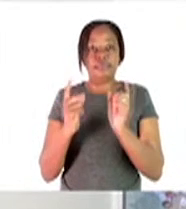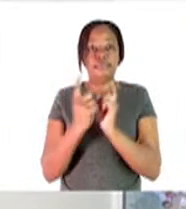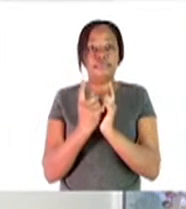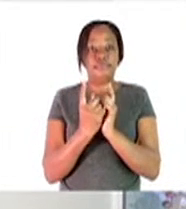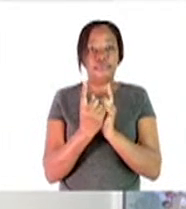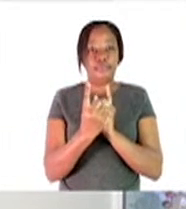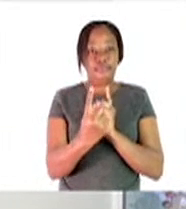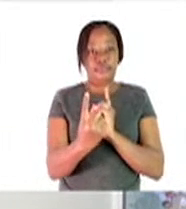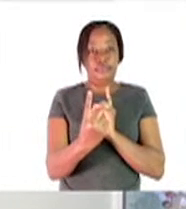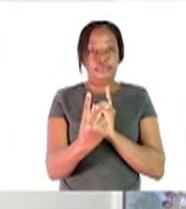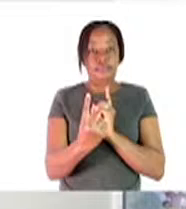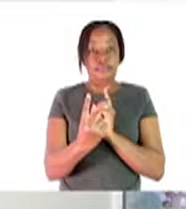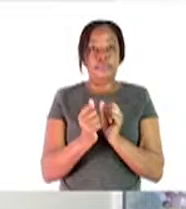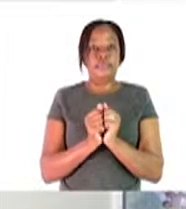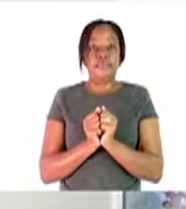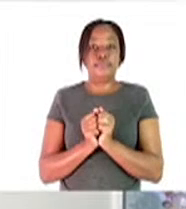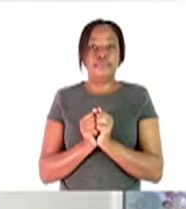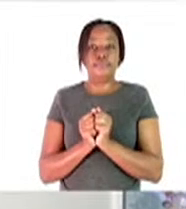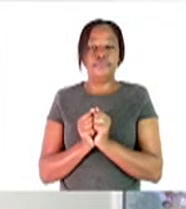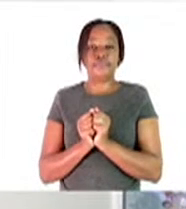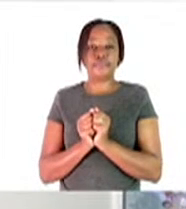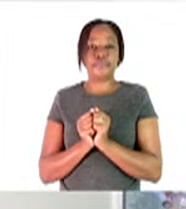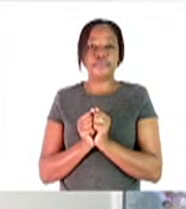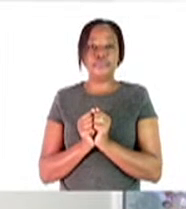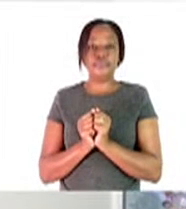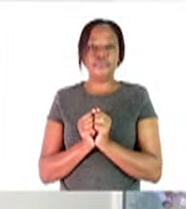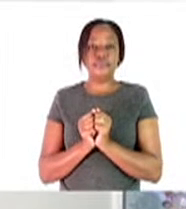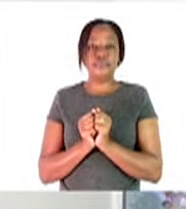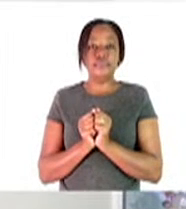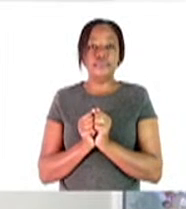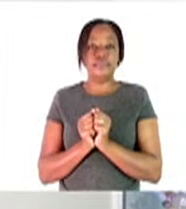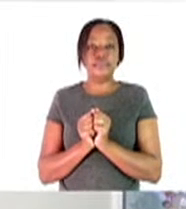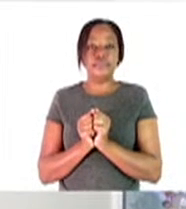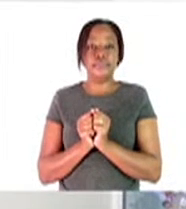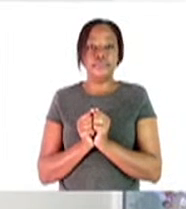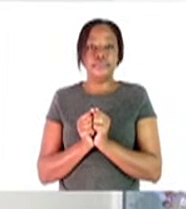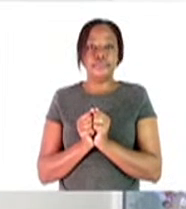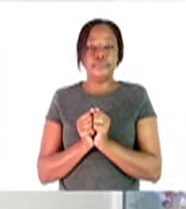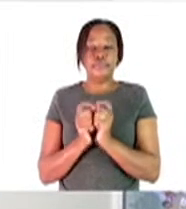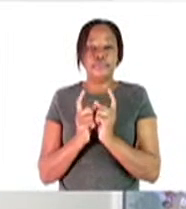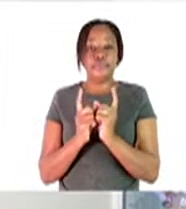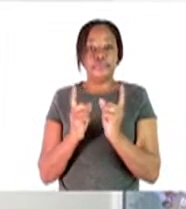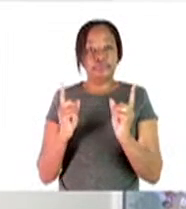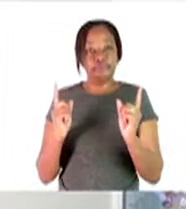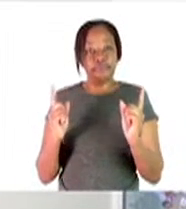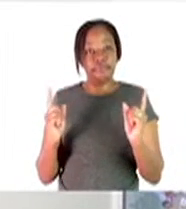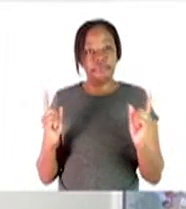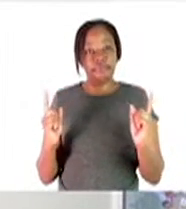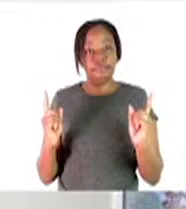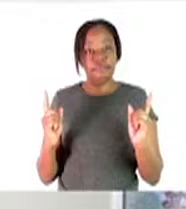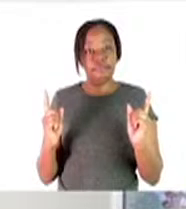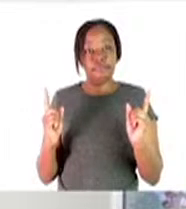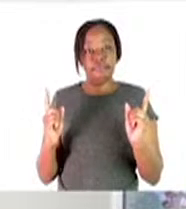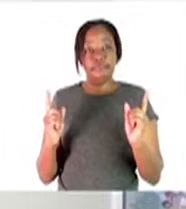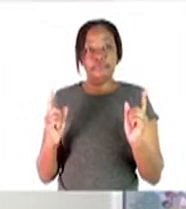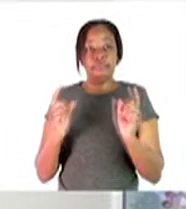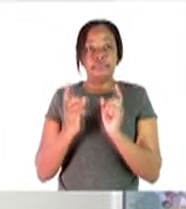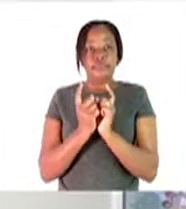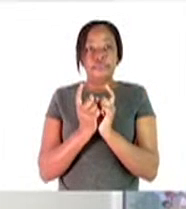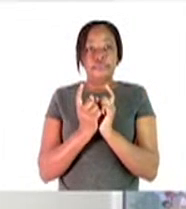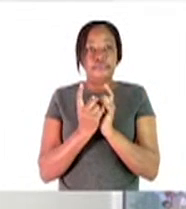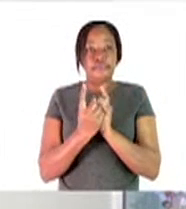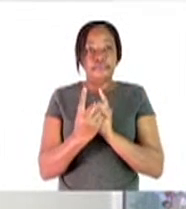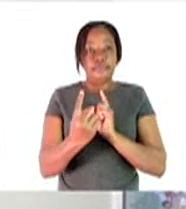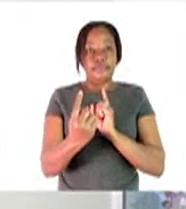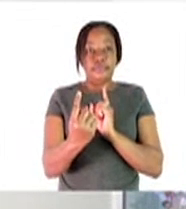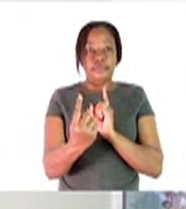following distance from the people. Okay, 1.5 meter or 1 meter, that is the correct one. If you